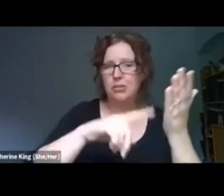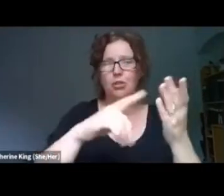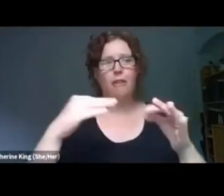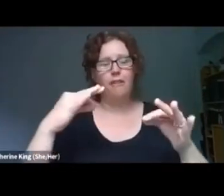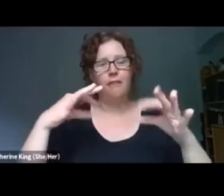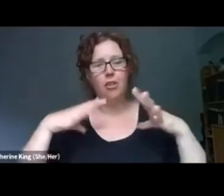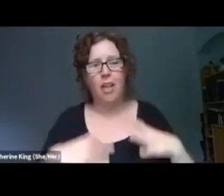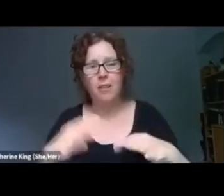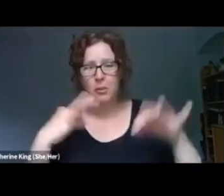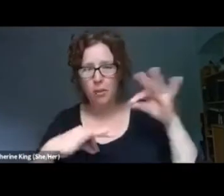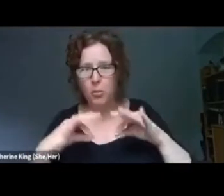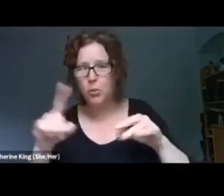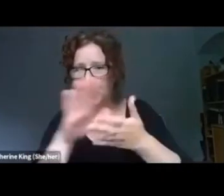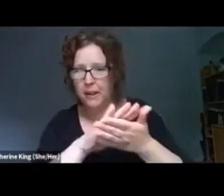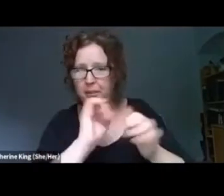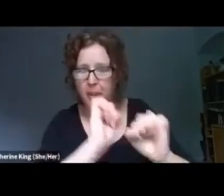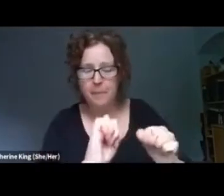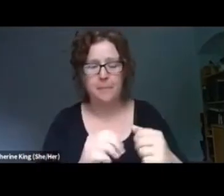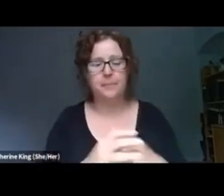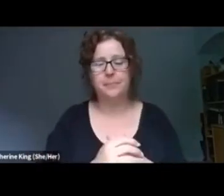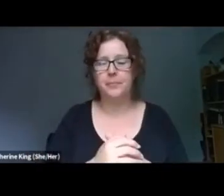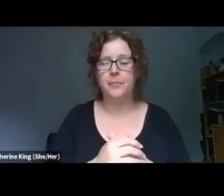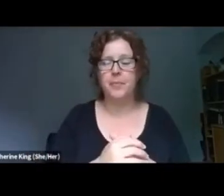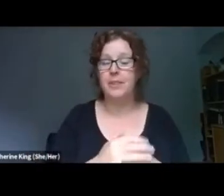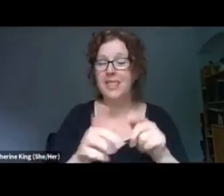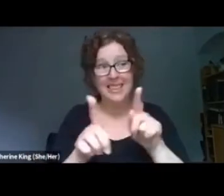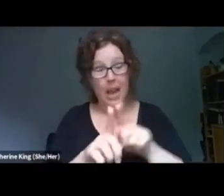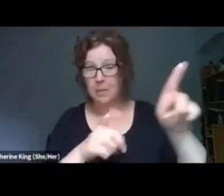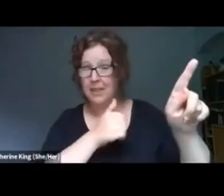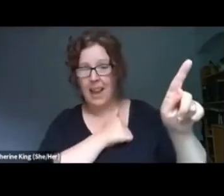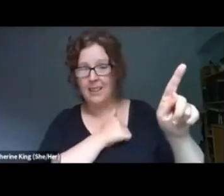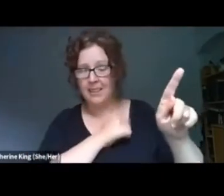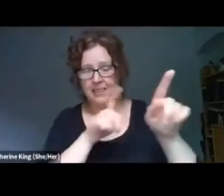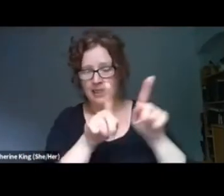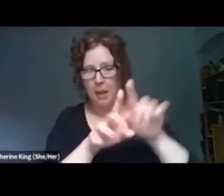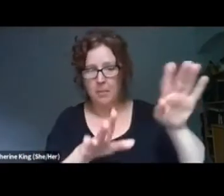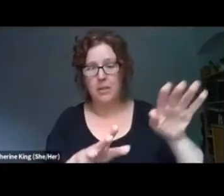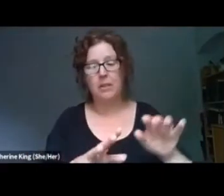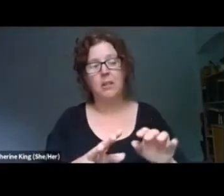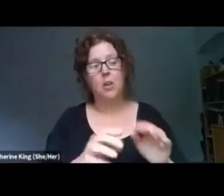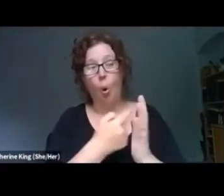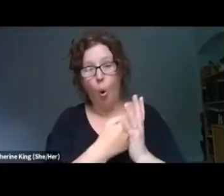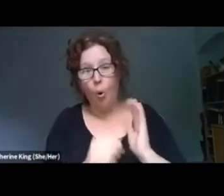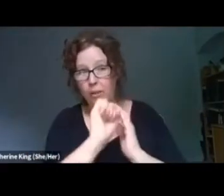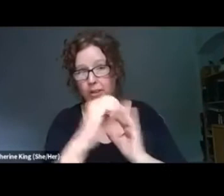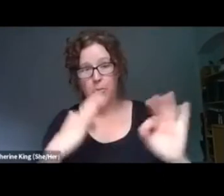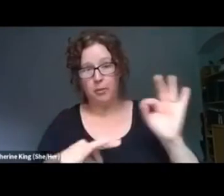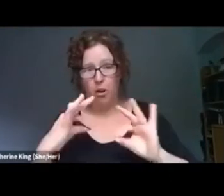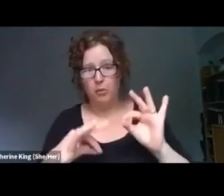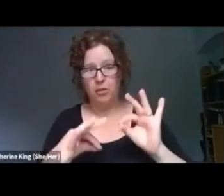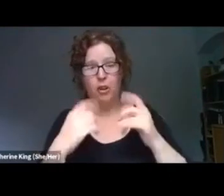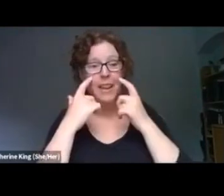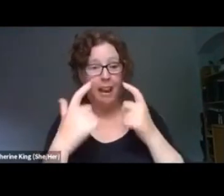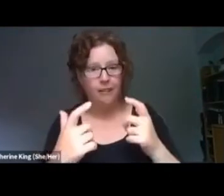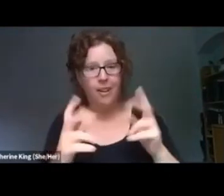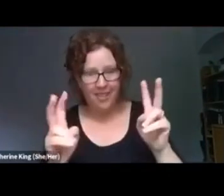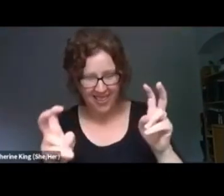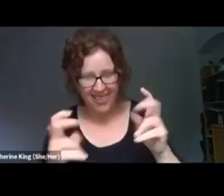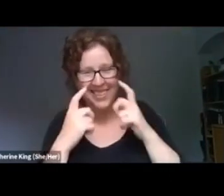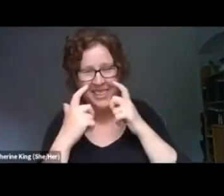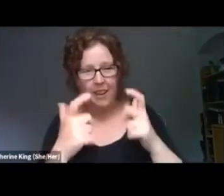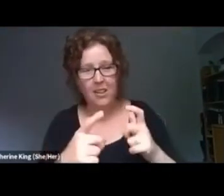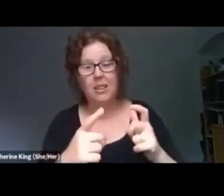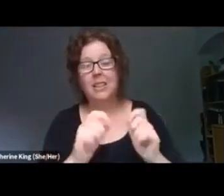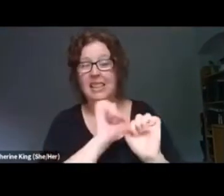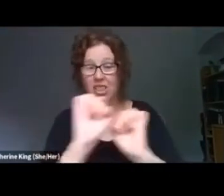time. Like literally Titanium, every performance of Cripsy was, Careful, was